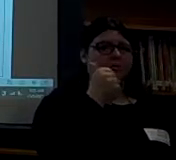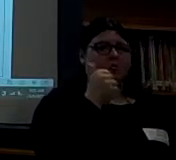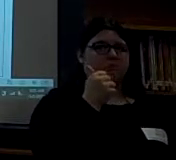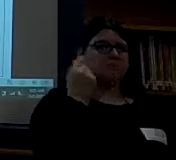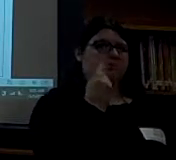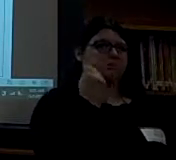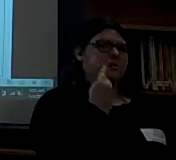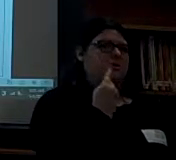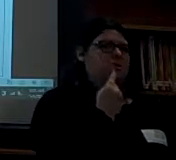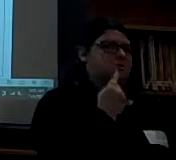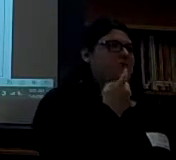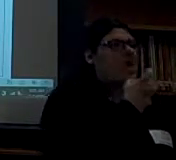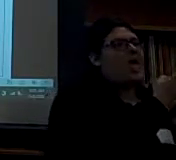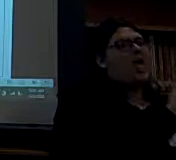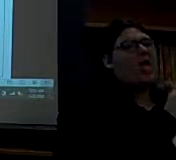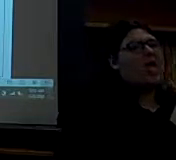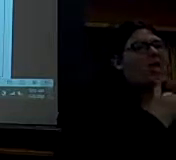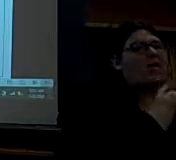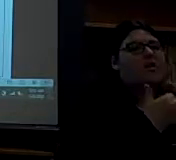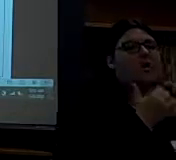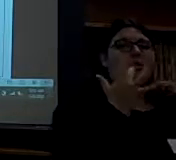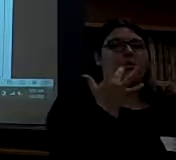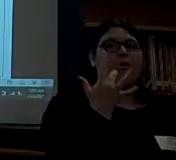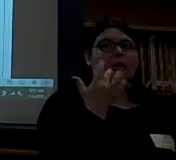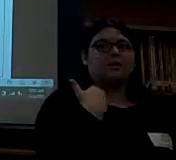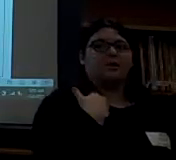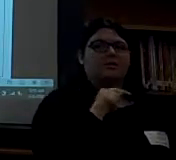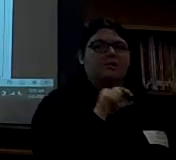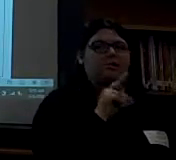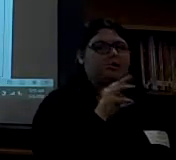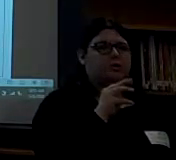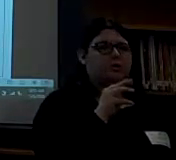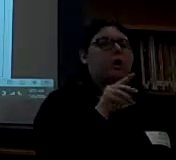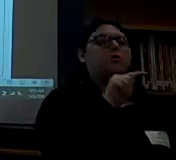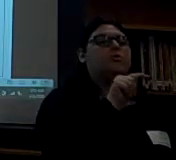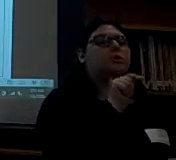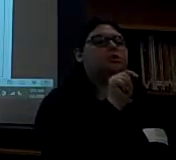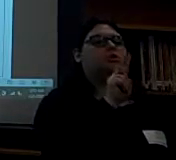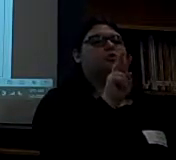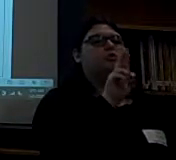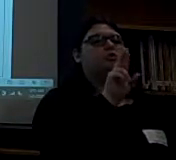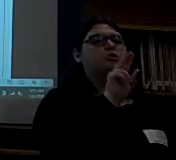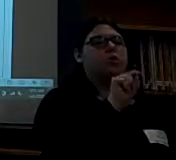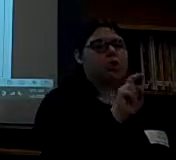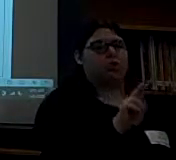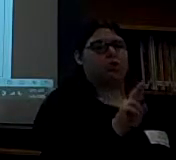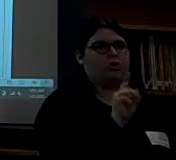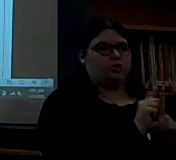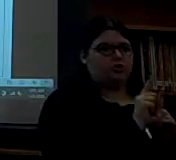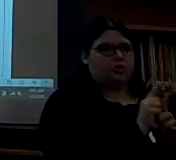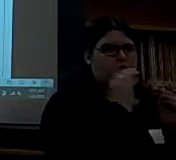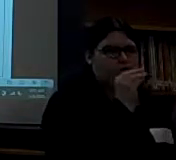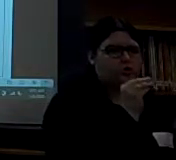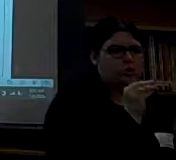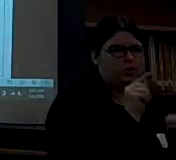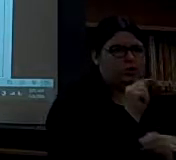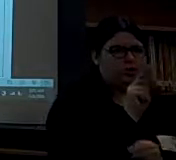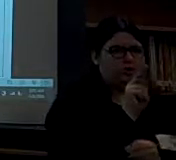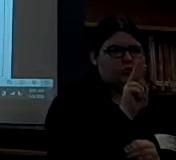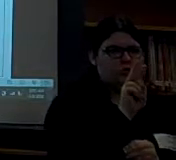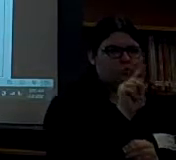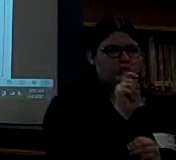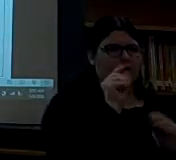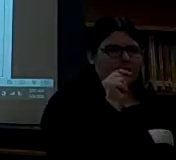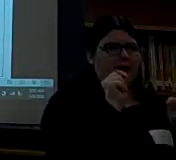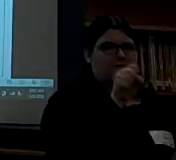like, the 10-year-old because now he's got a tutor. Uh-huh. So he purposely says, oh, you have a tutor, and then he'll make fun of something that one has, and then it's trickling down to each one of